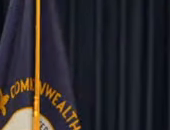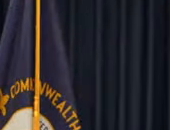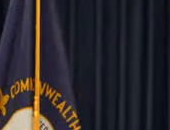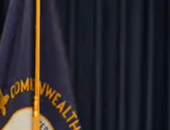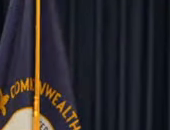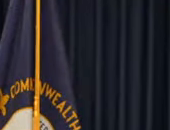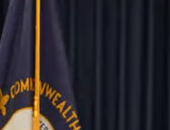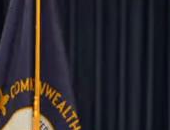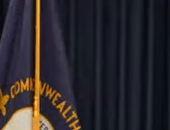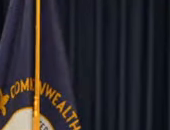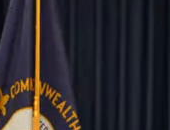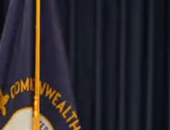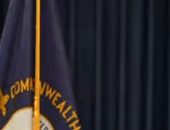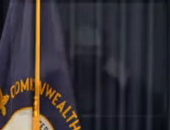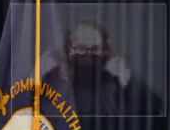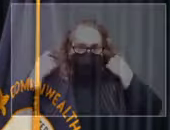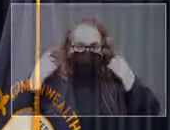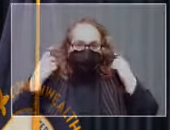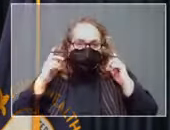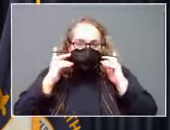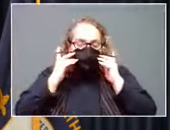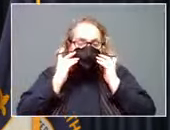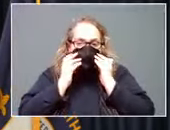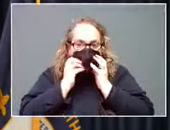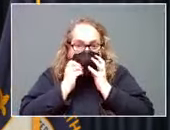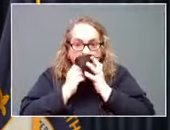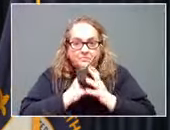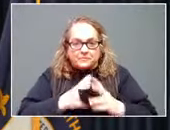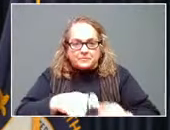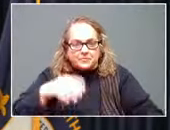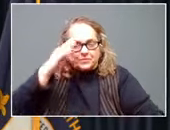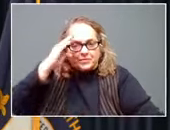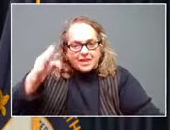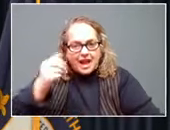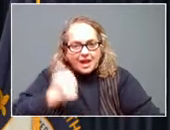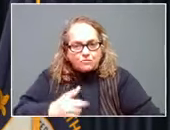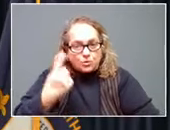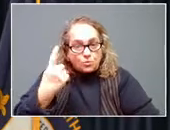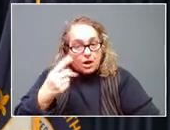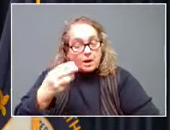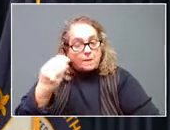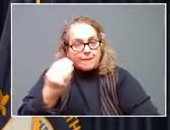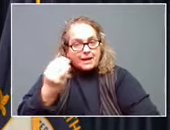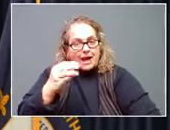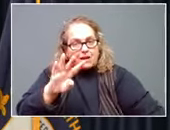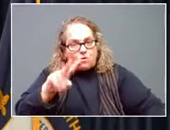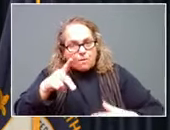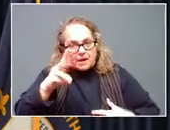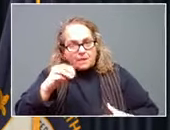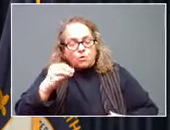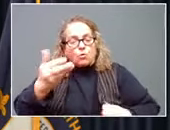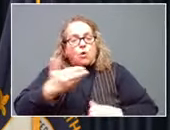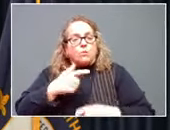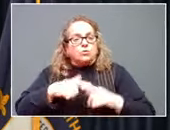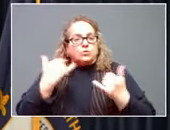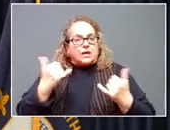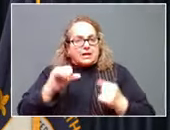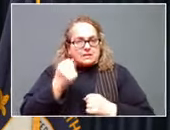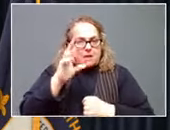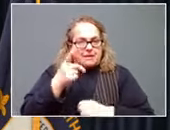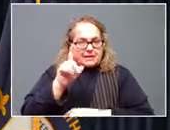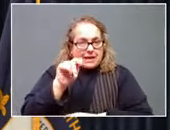All right, everybody. It's Monday at 4 p.m. Welcome to today's update. For the most part, we have good